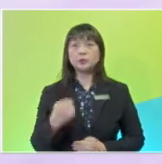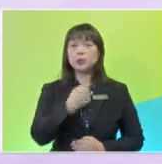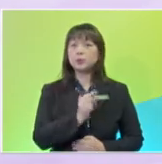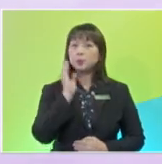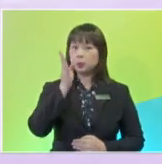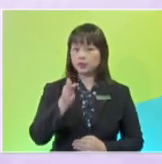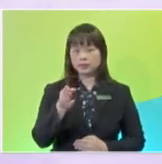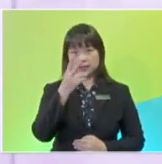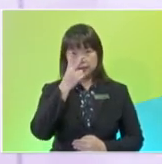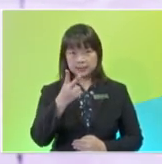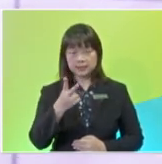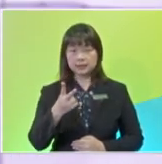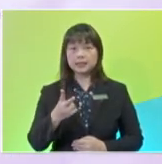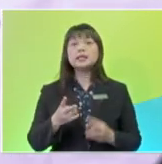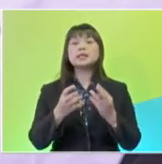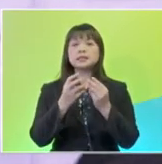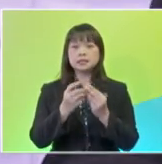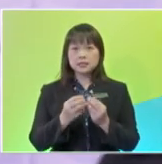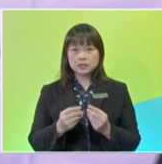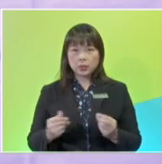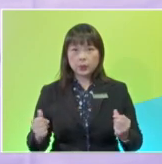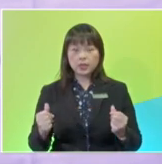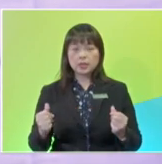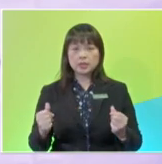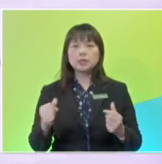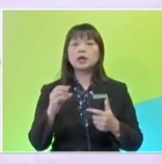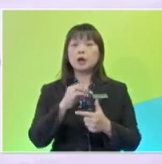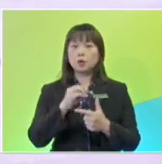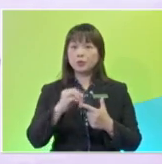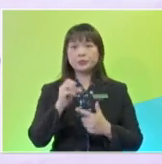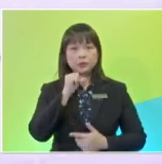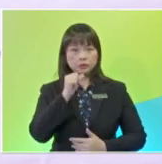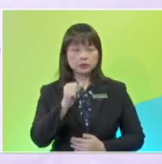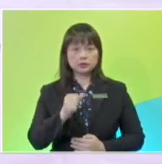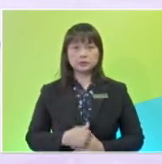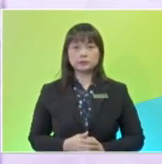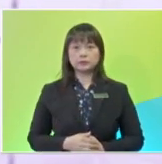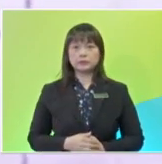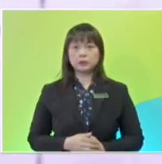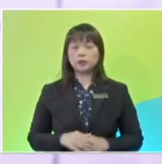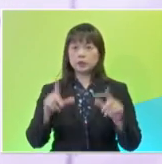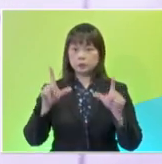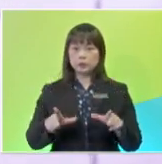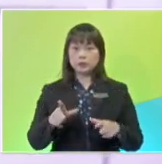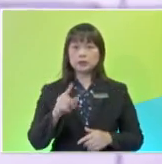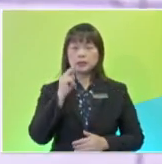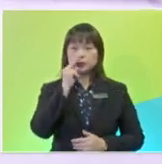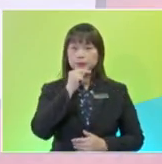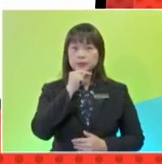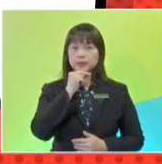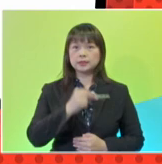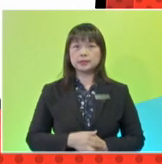Correct? Okay. So people at home, you can see whether if we put the sugar inside, is it dissolving, you know, together with the